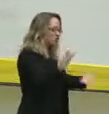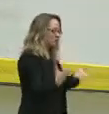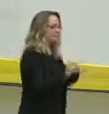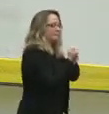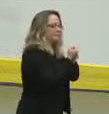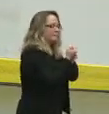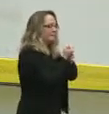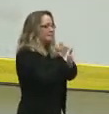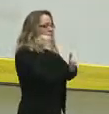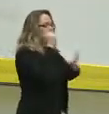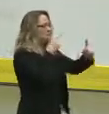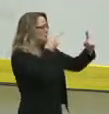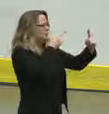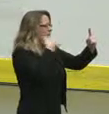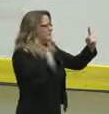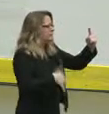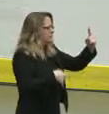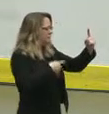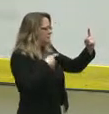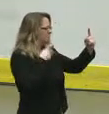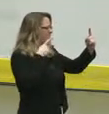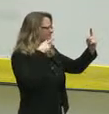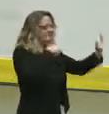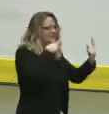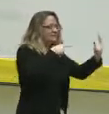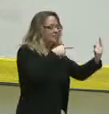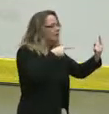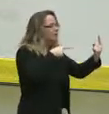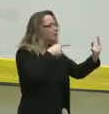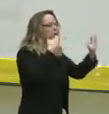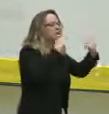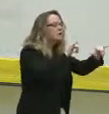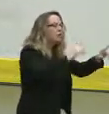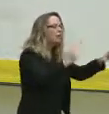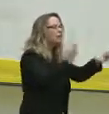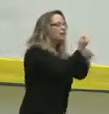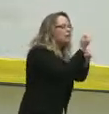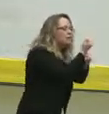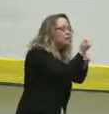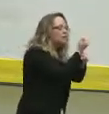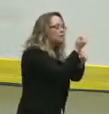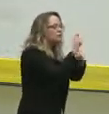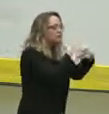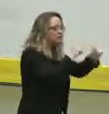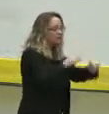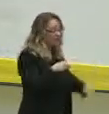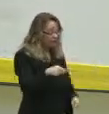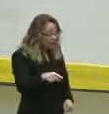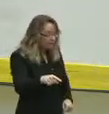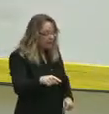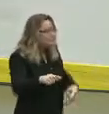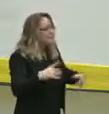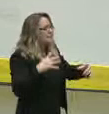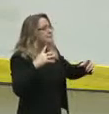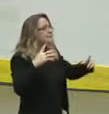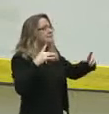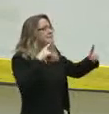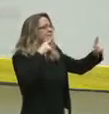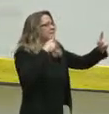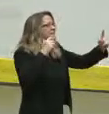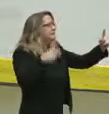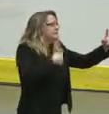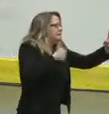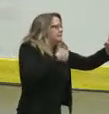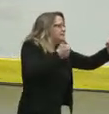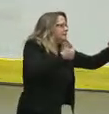may seem impossible. Joe Chubbuck reached for what he thought would be impossible, but his family